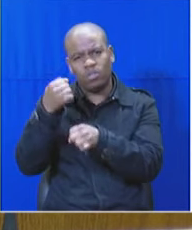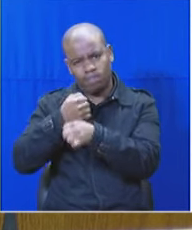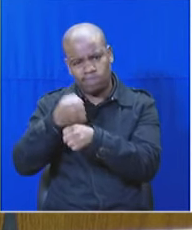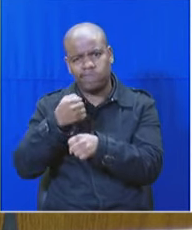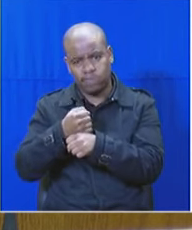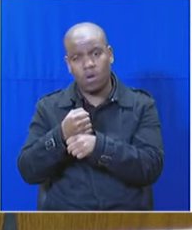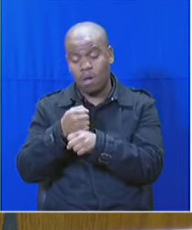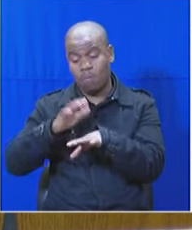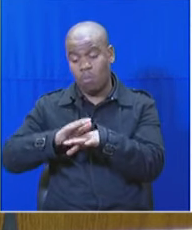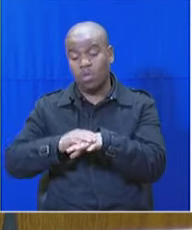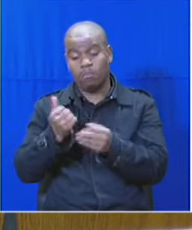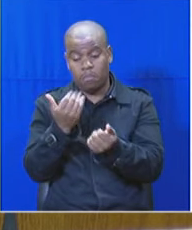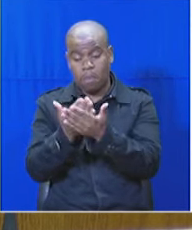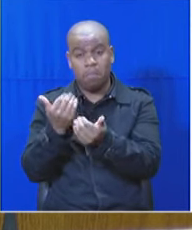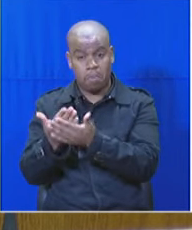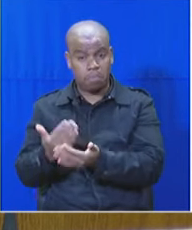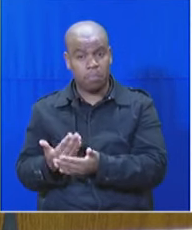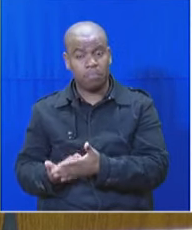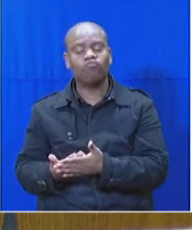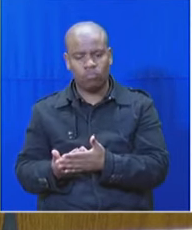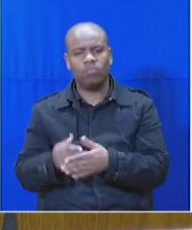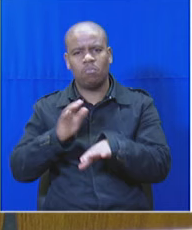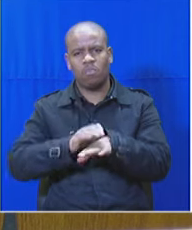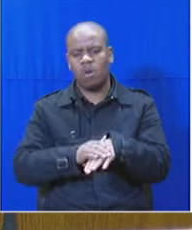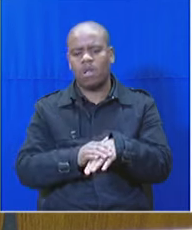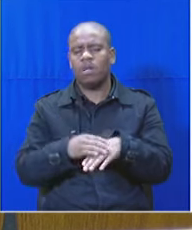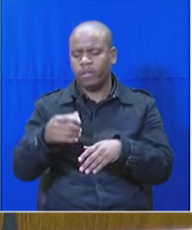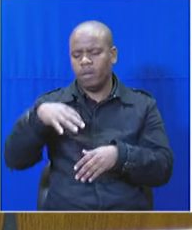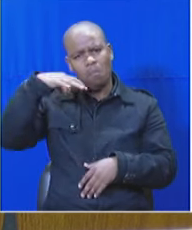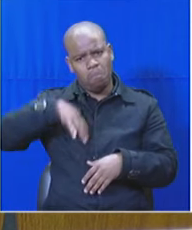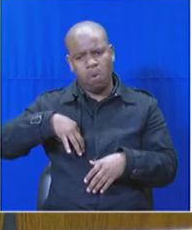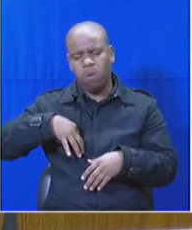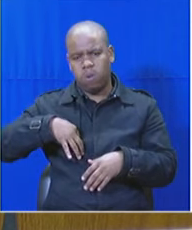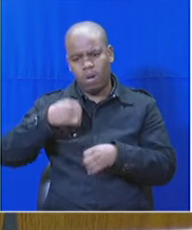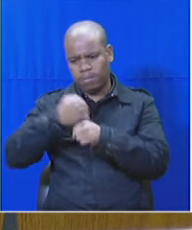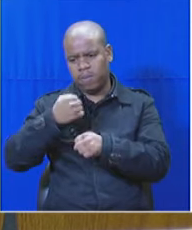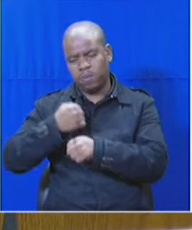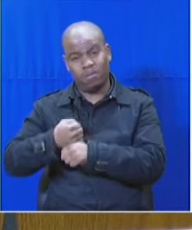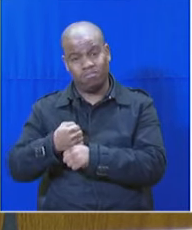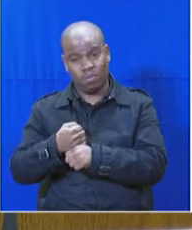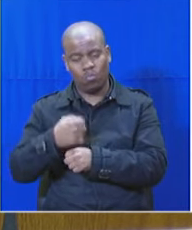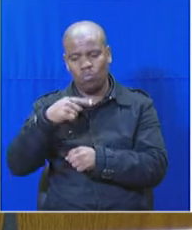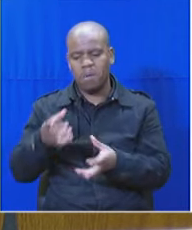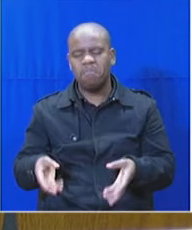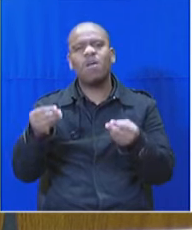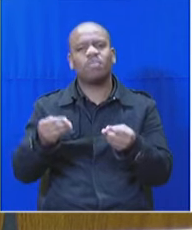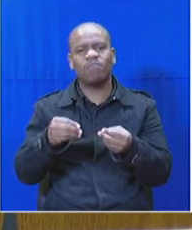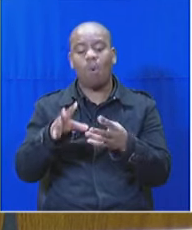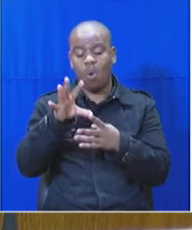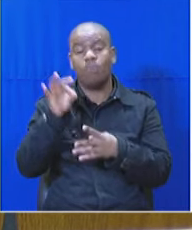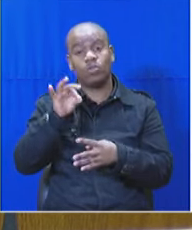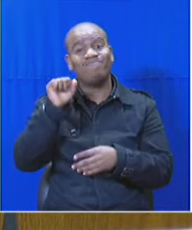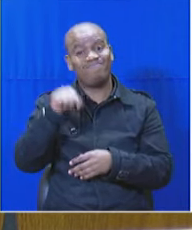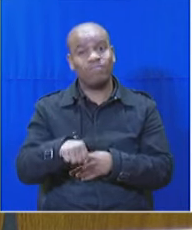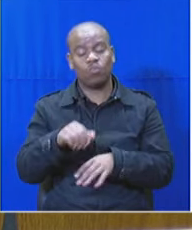think there is a merit in AFASA's proposal on the use of the rate of turnover, We have come to the conclusion that this option